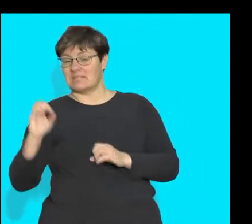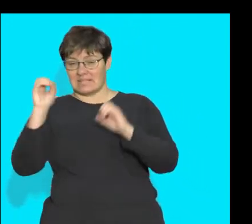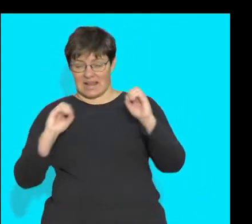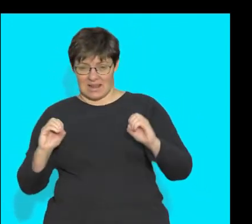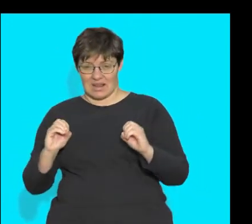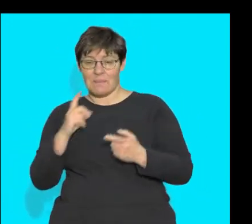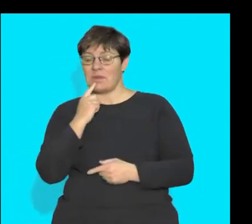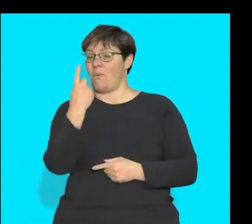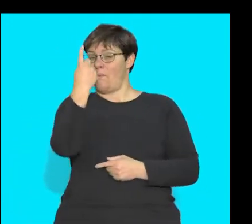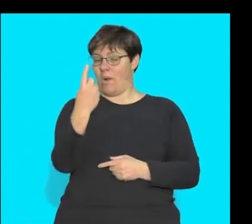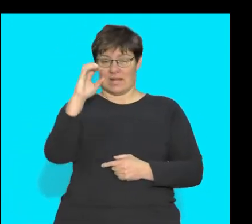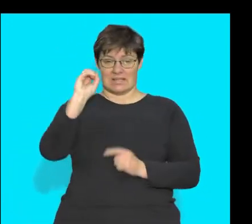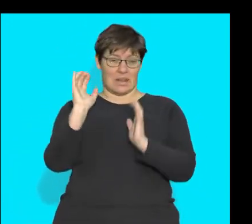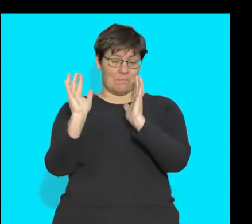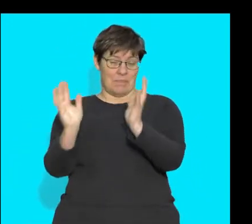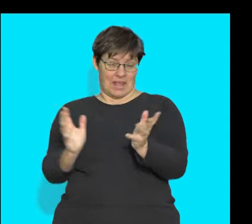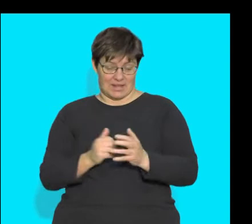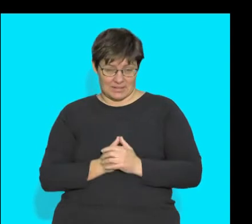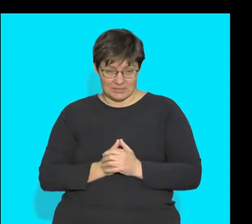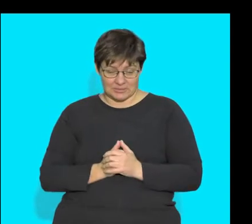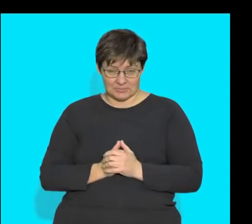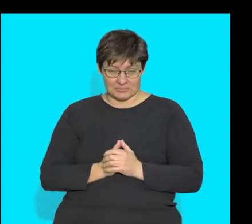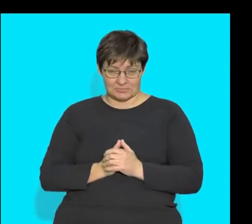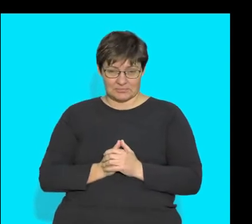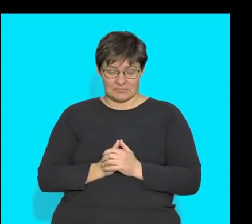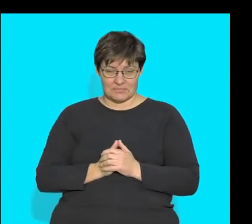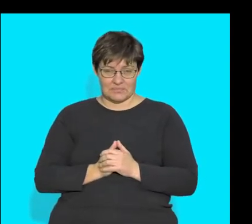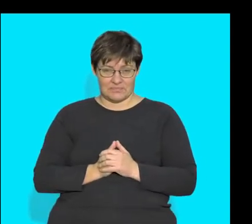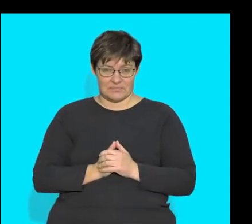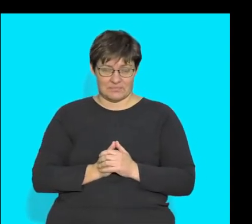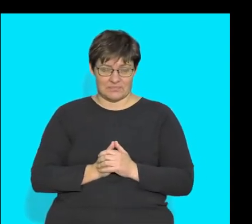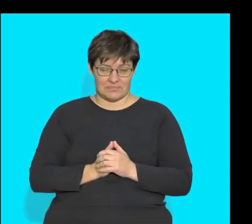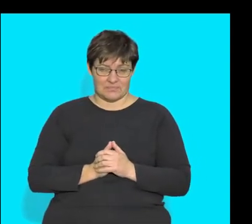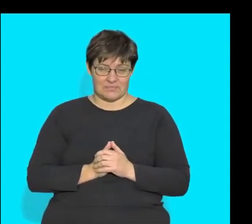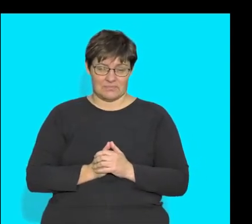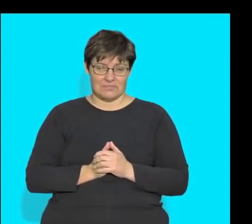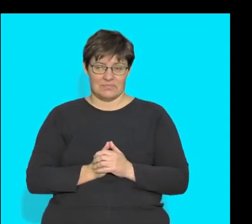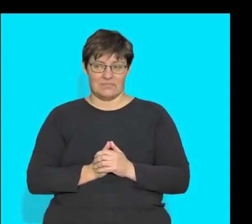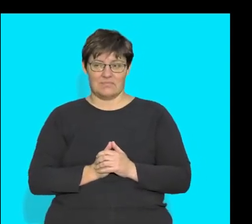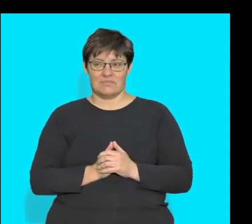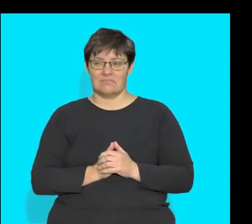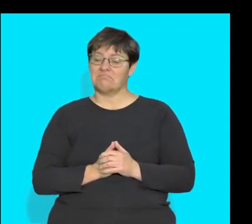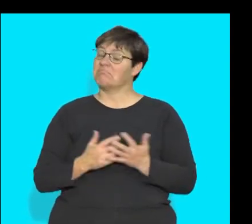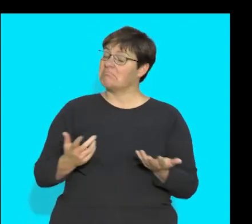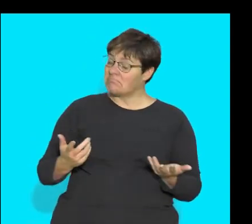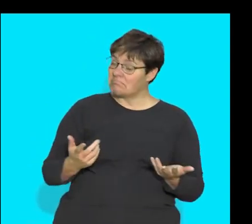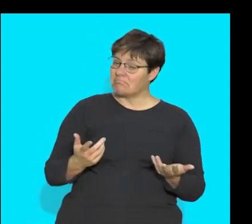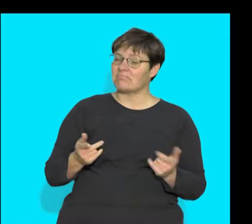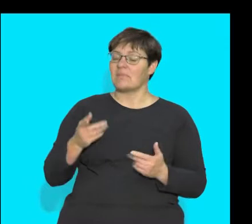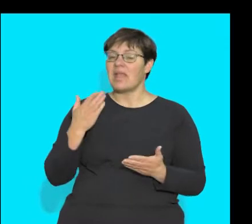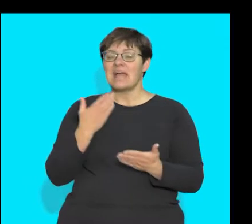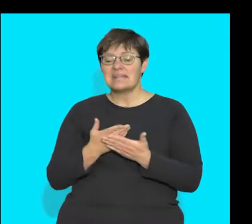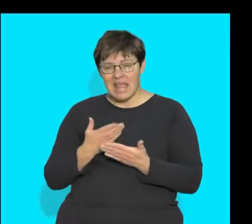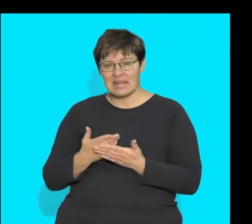are unicellular, all right, unicellular. They are only one cell, yet they